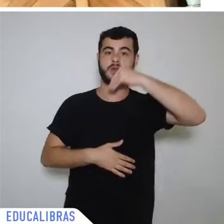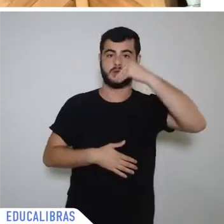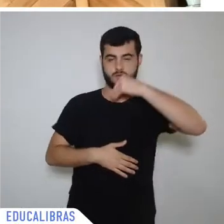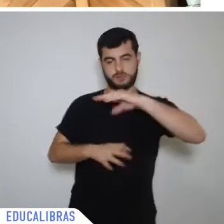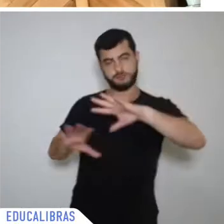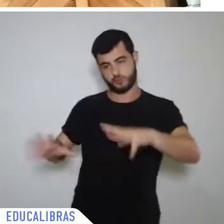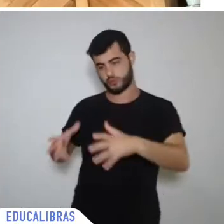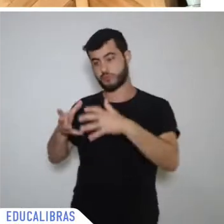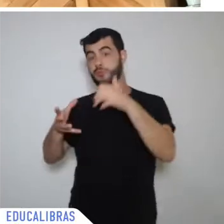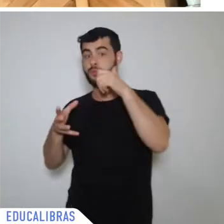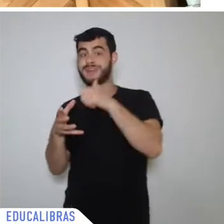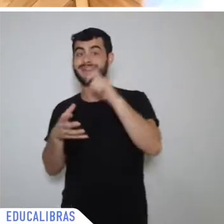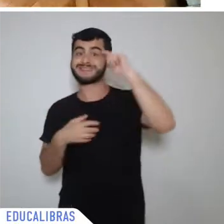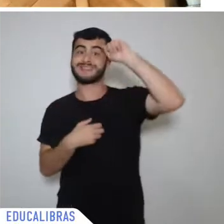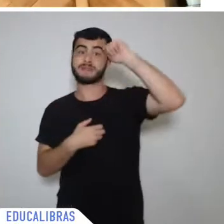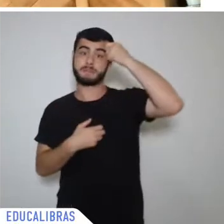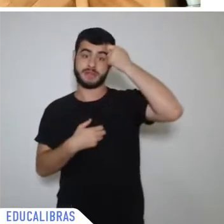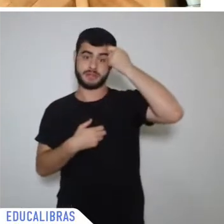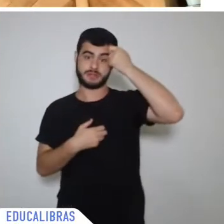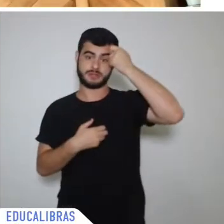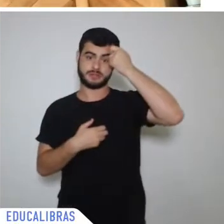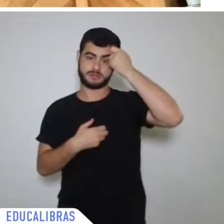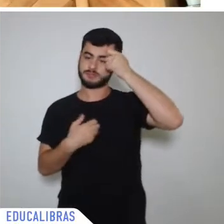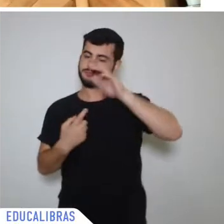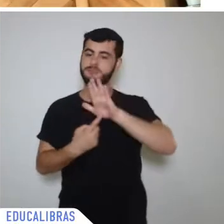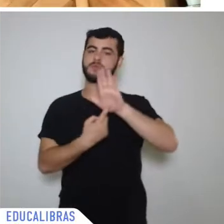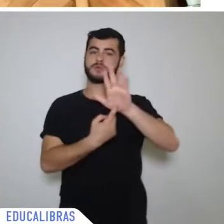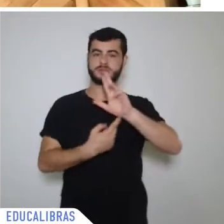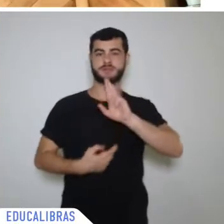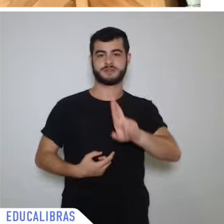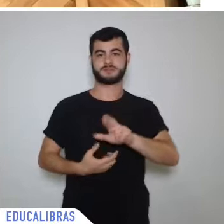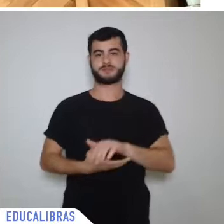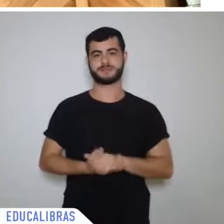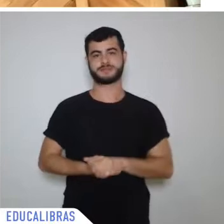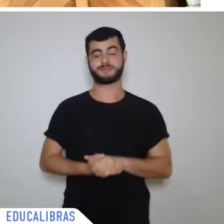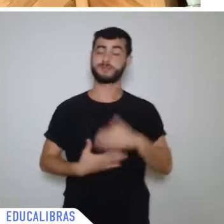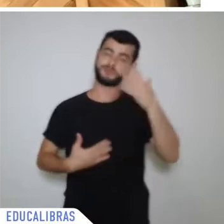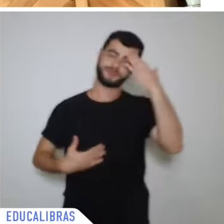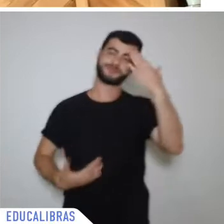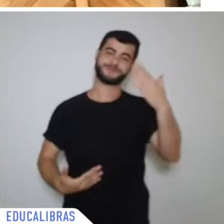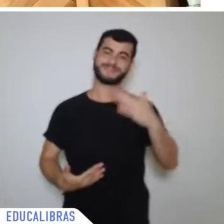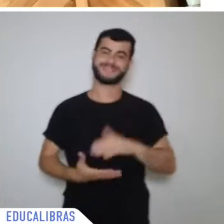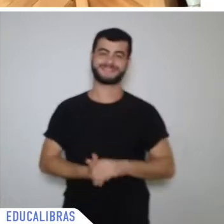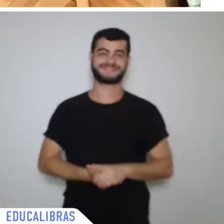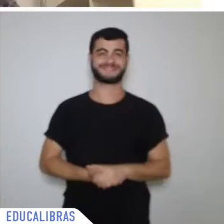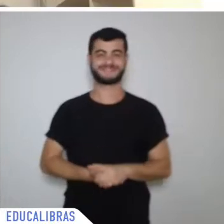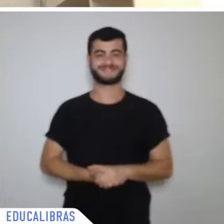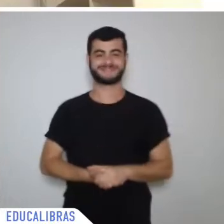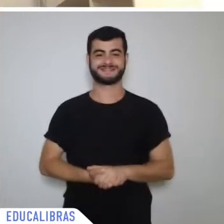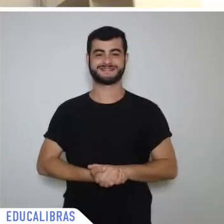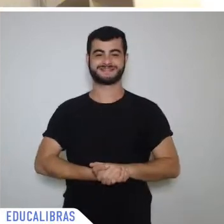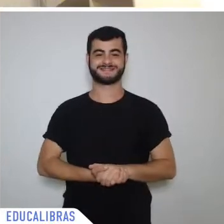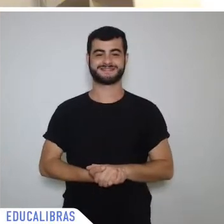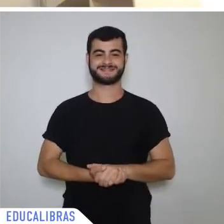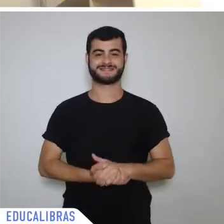economy. In this case, the Black women have to be the center of this response. Thank